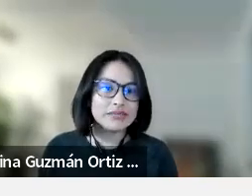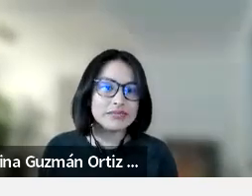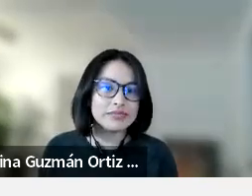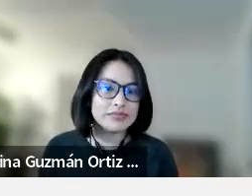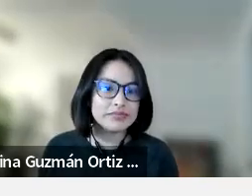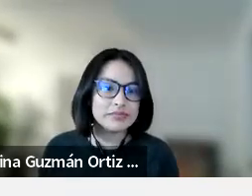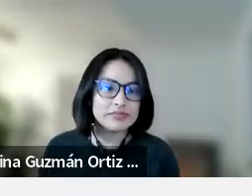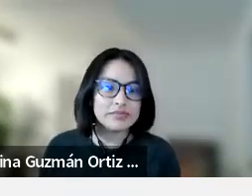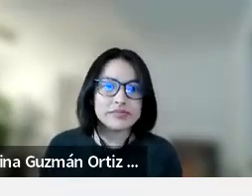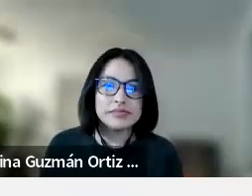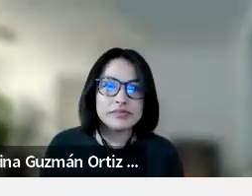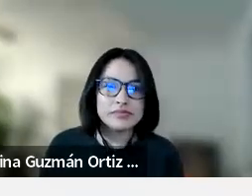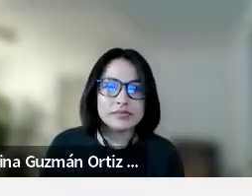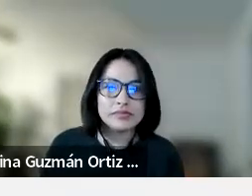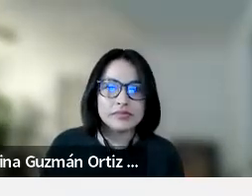clarify.